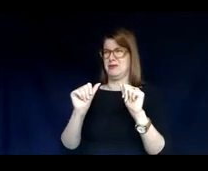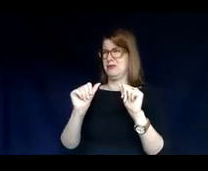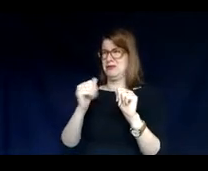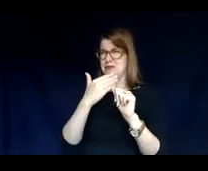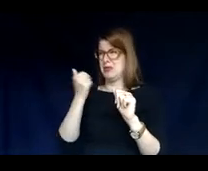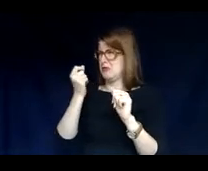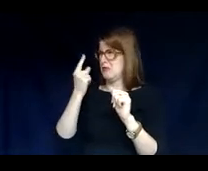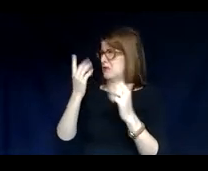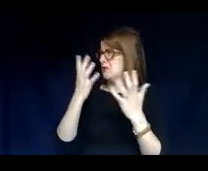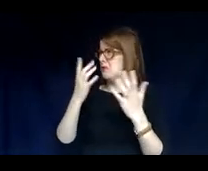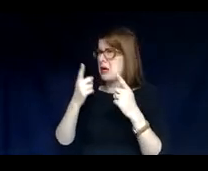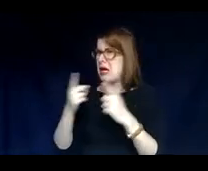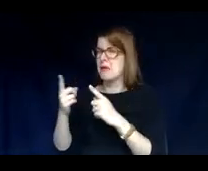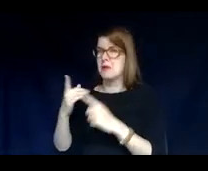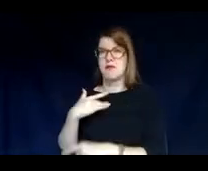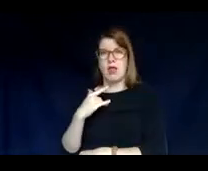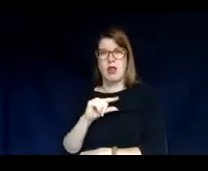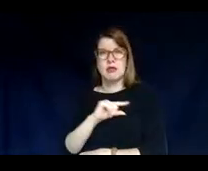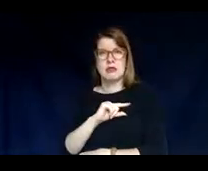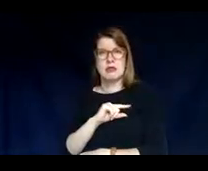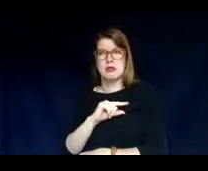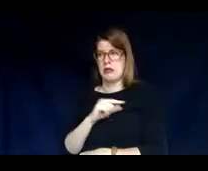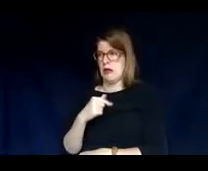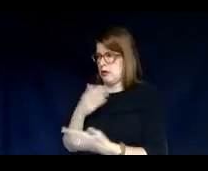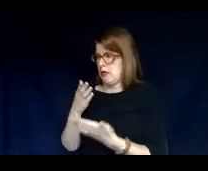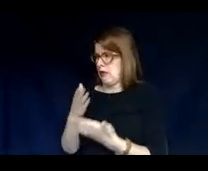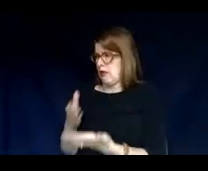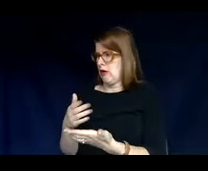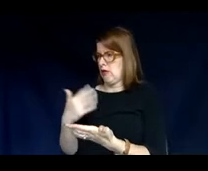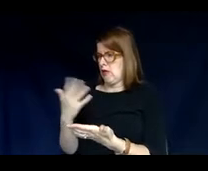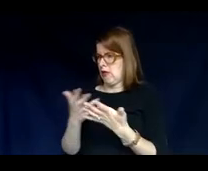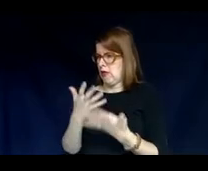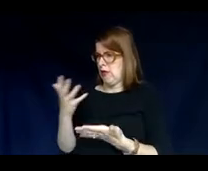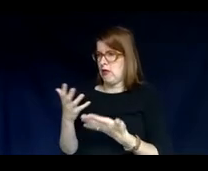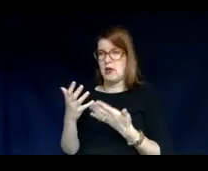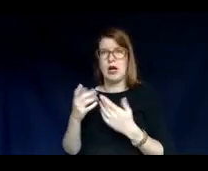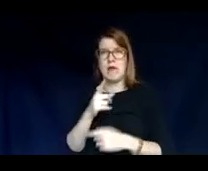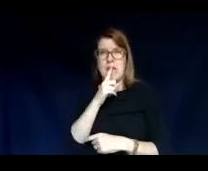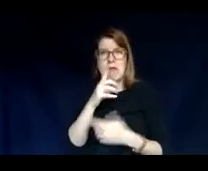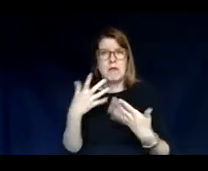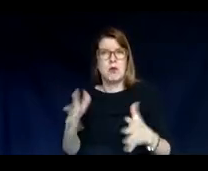then felt guilty for being there. I didn't want to tell my family.